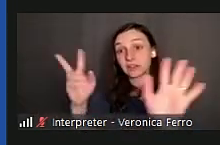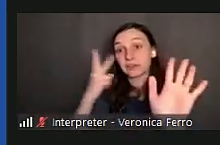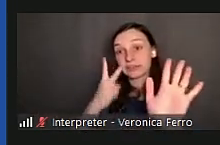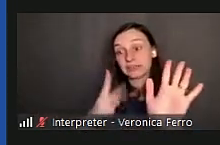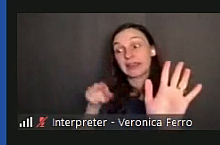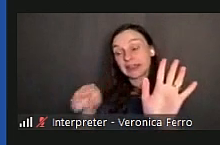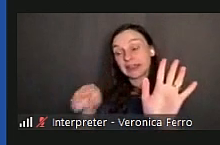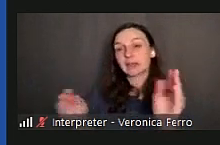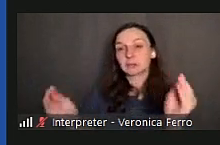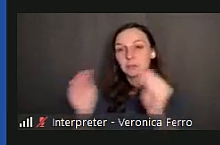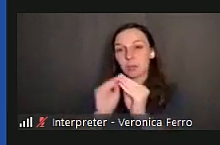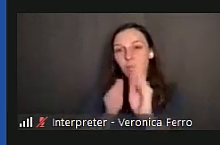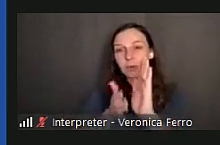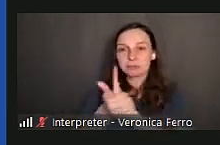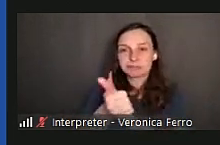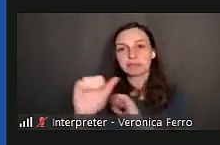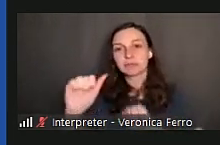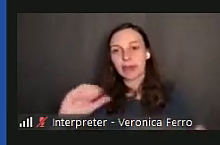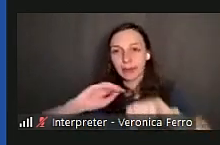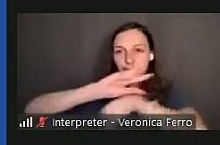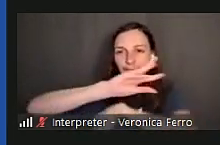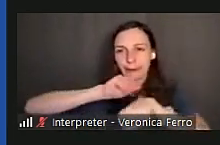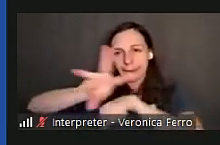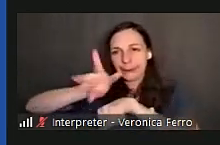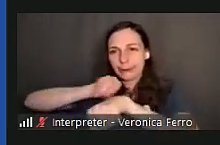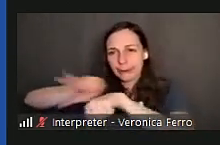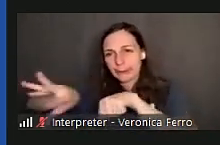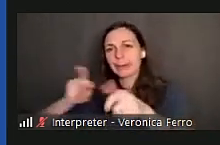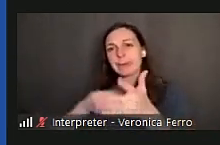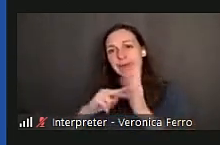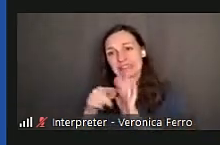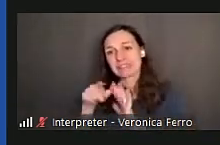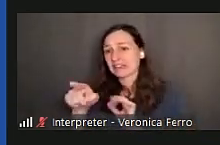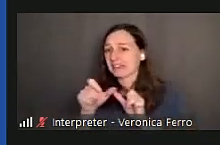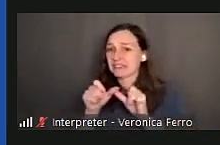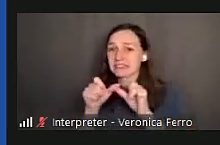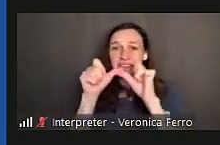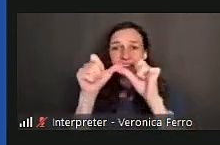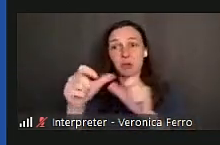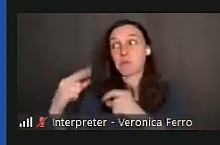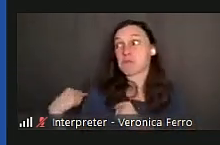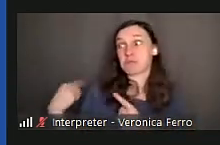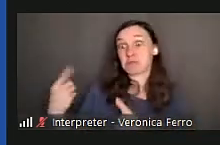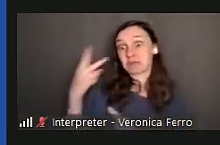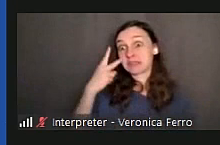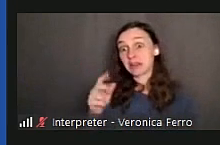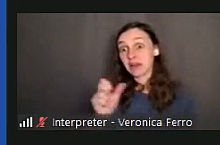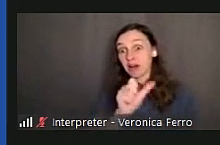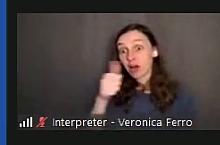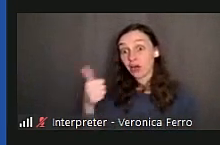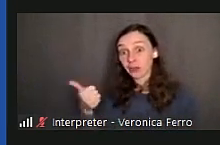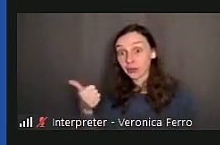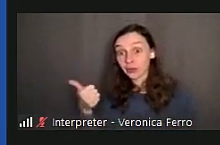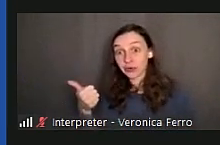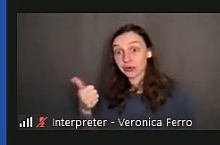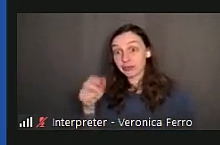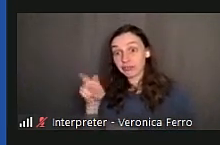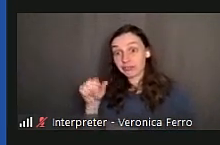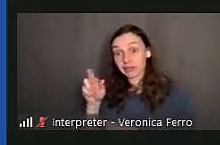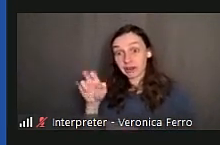to person. And because of that, it's really sticking around and we haven't seen other variants be able to get a foothold and replace